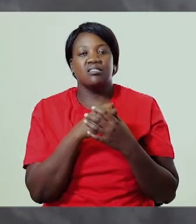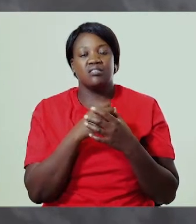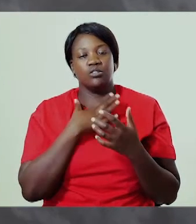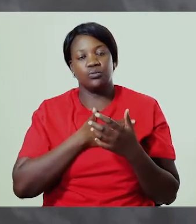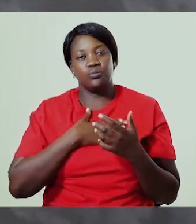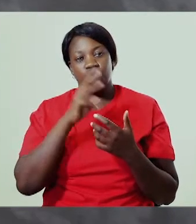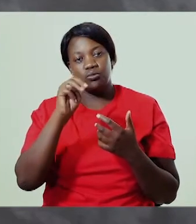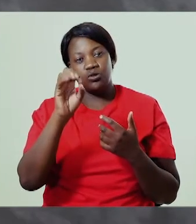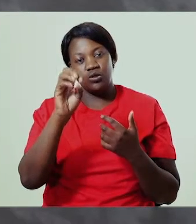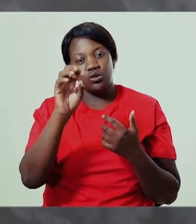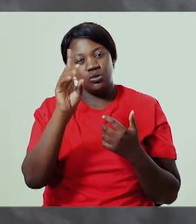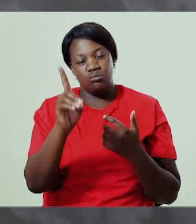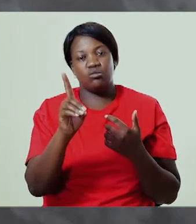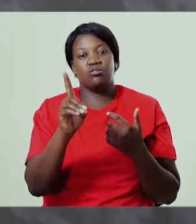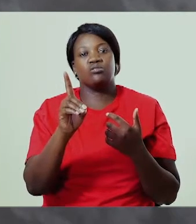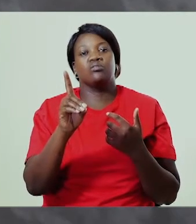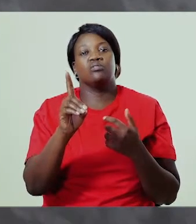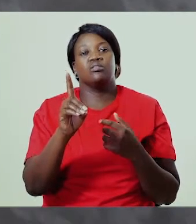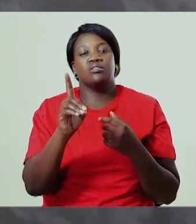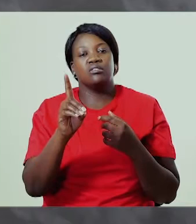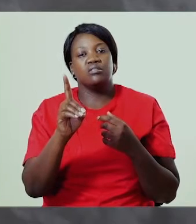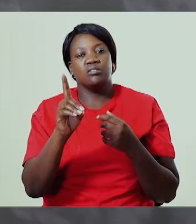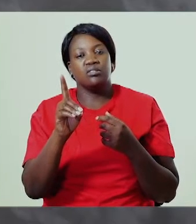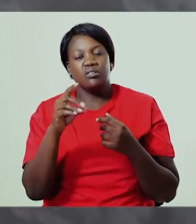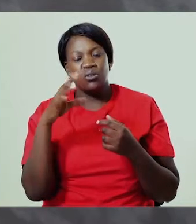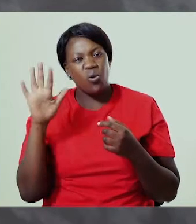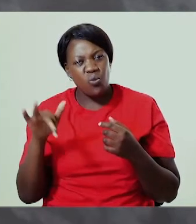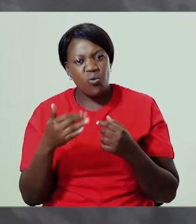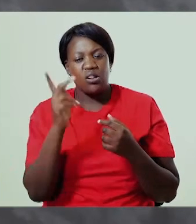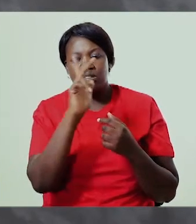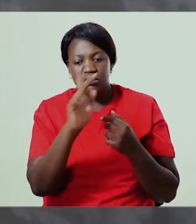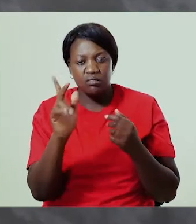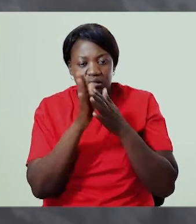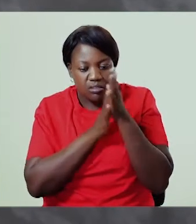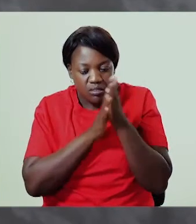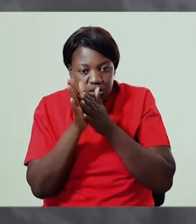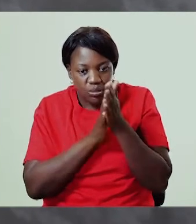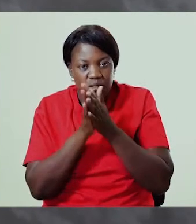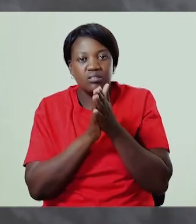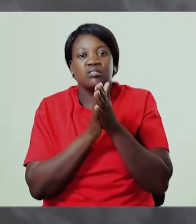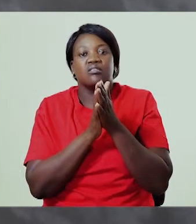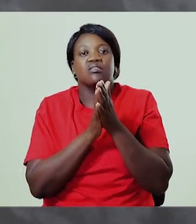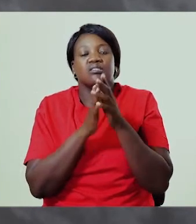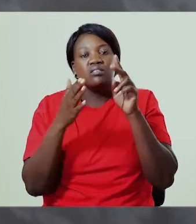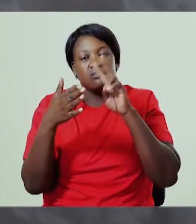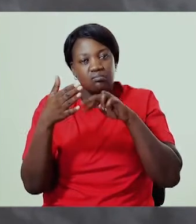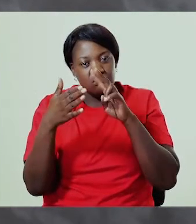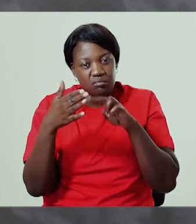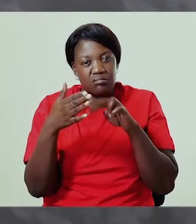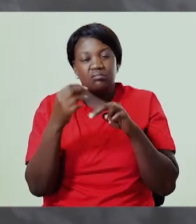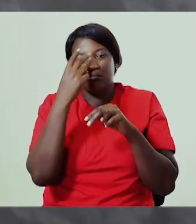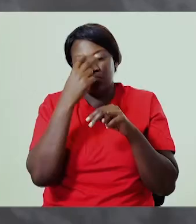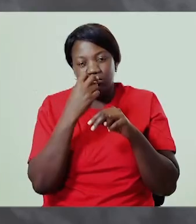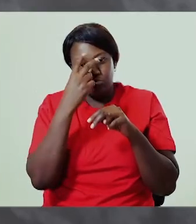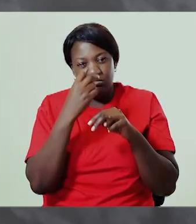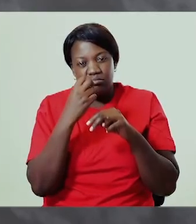mood. Authors use mood as a style to capture the interest of the reader. For example, humor,